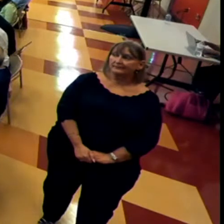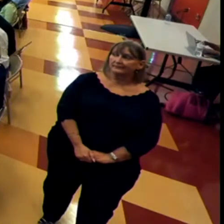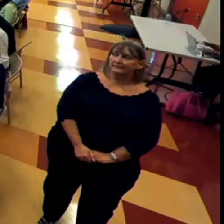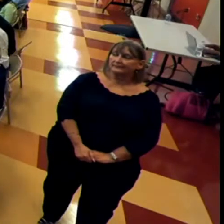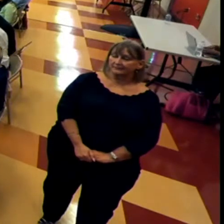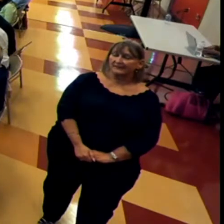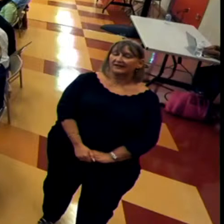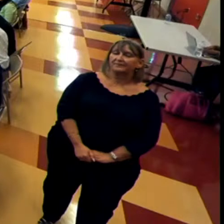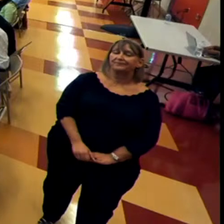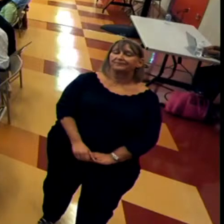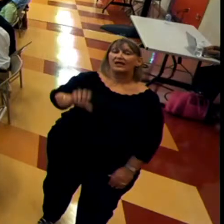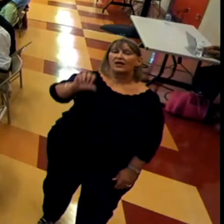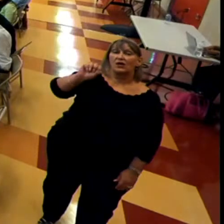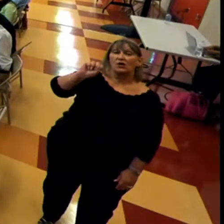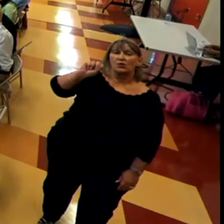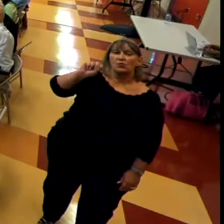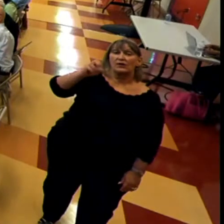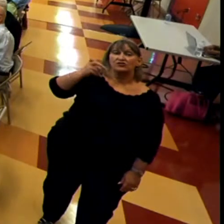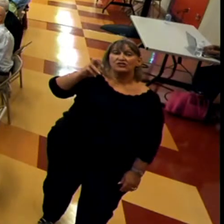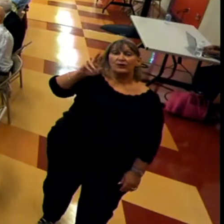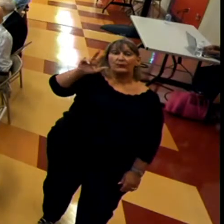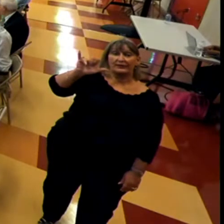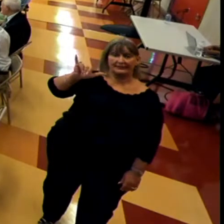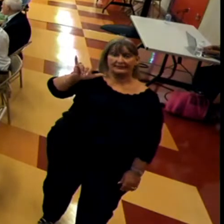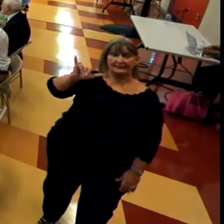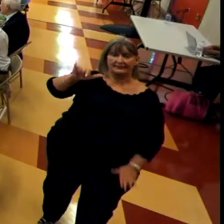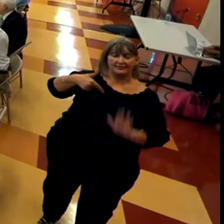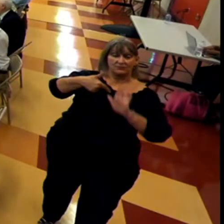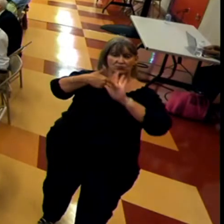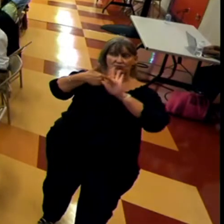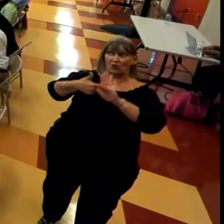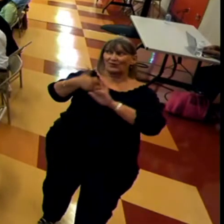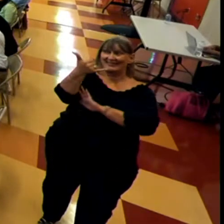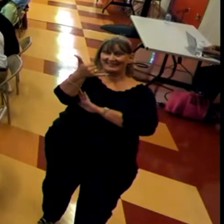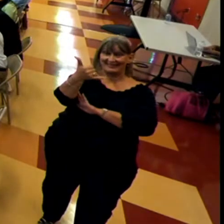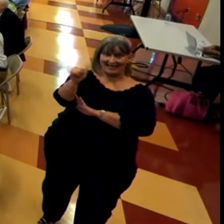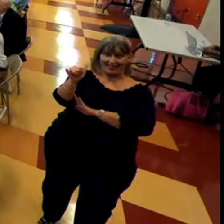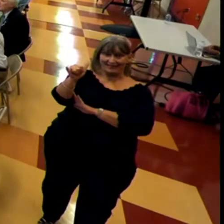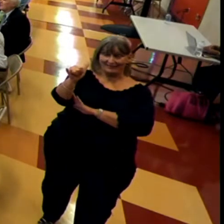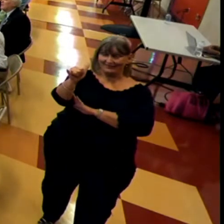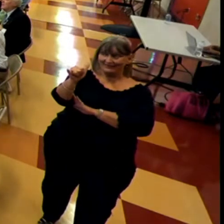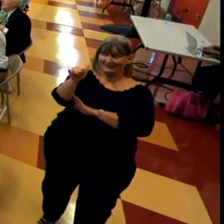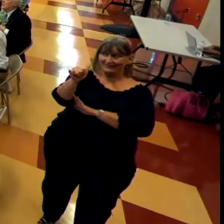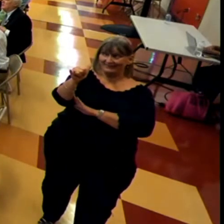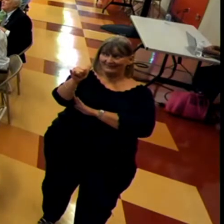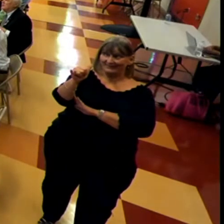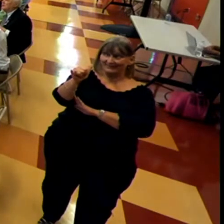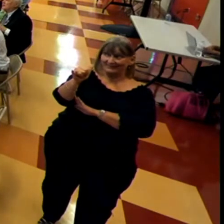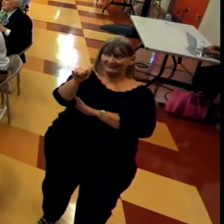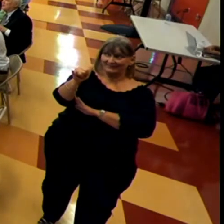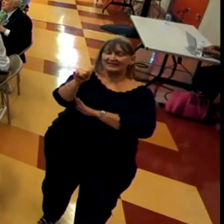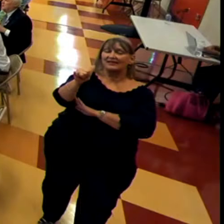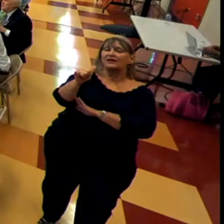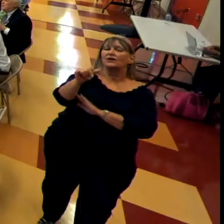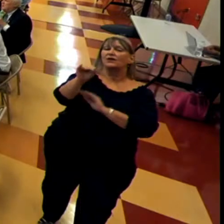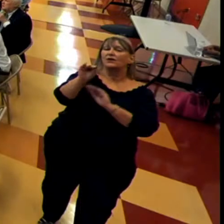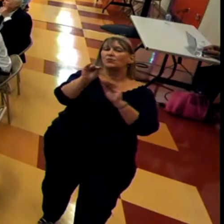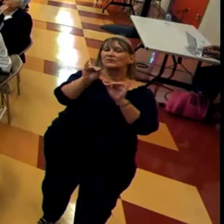So what Sherry's highlighting will be back in